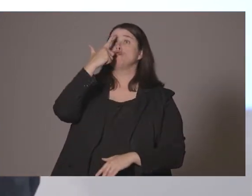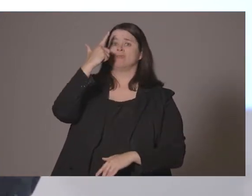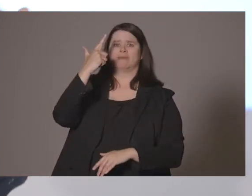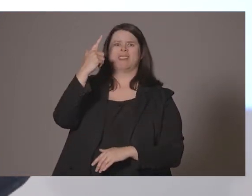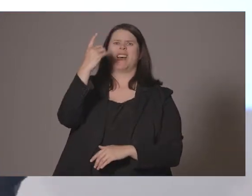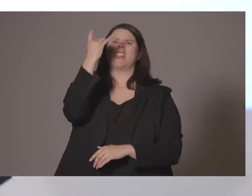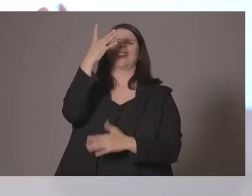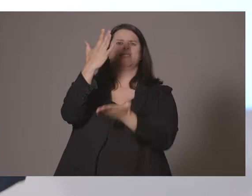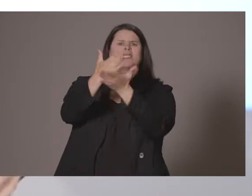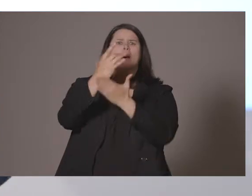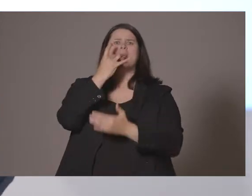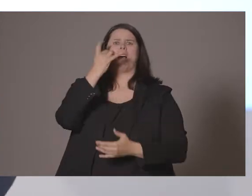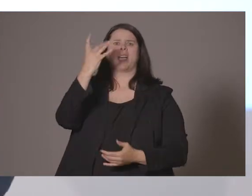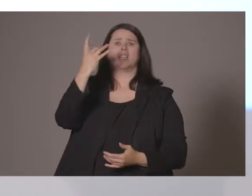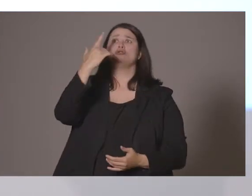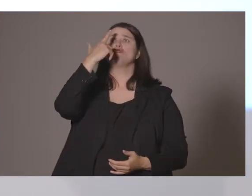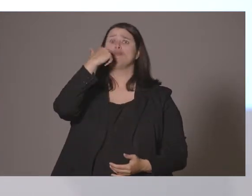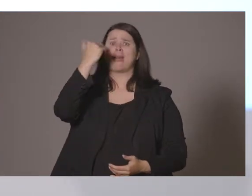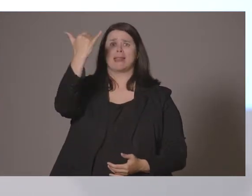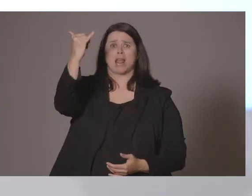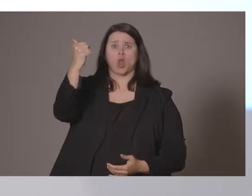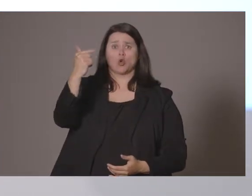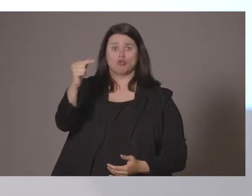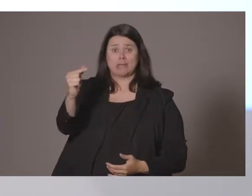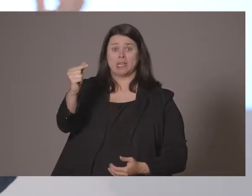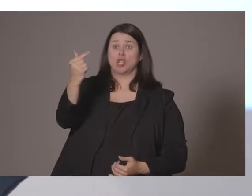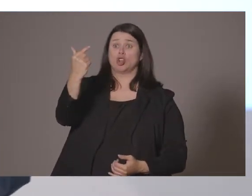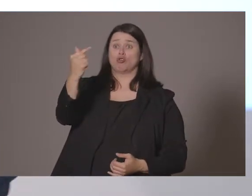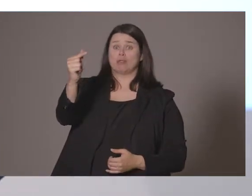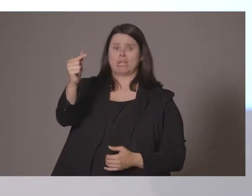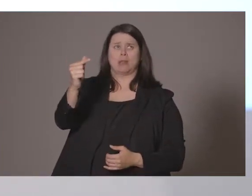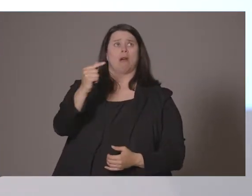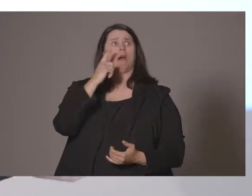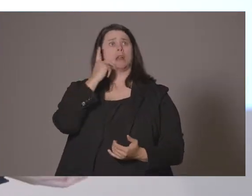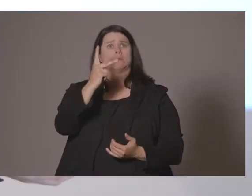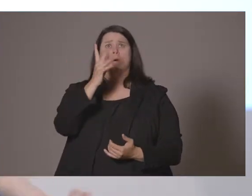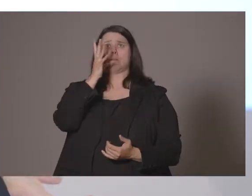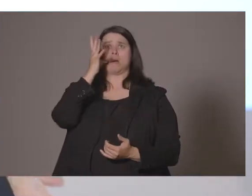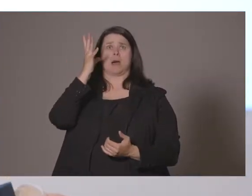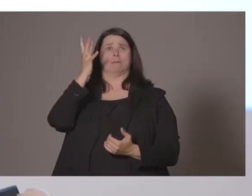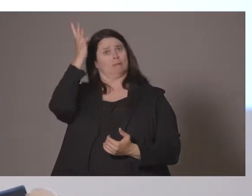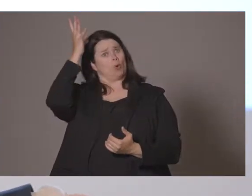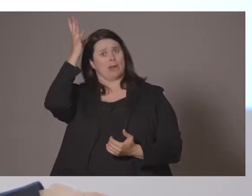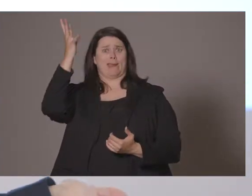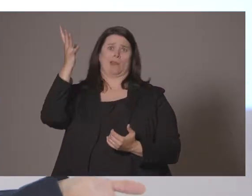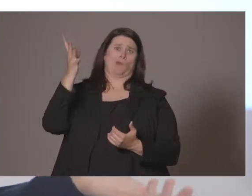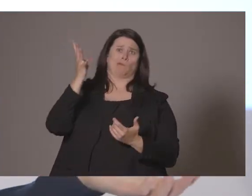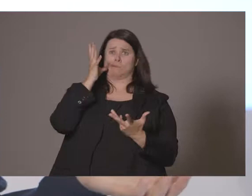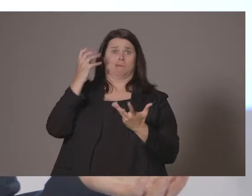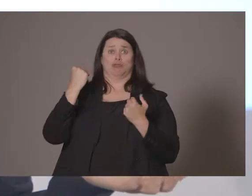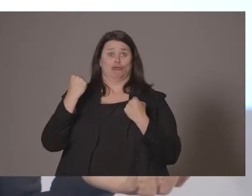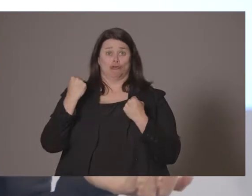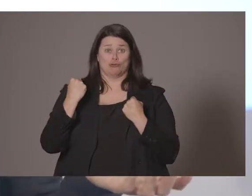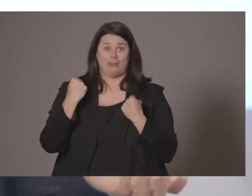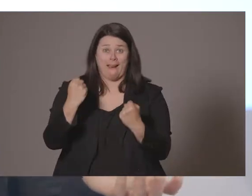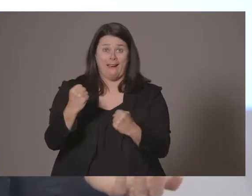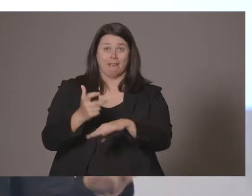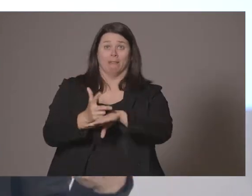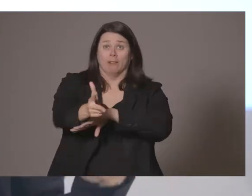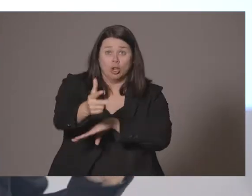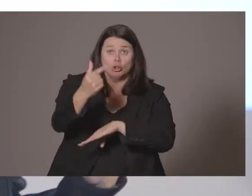When the light turns red, that means stop. From the input, red and green are pretty arbitrary colors for a